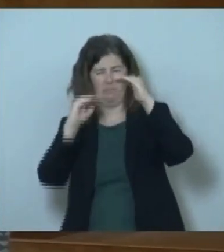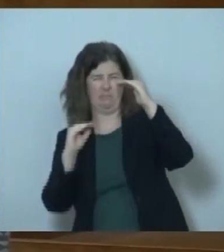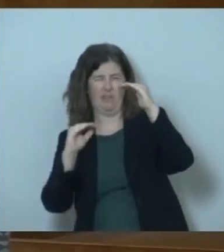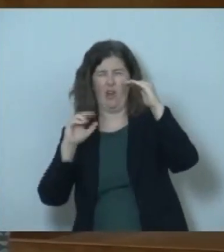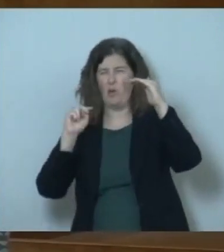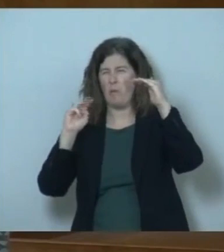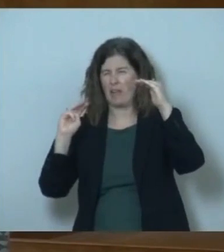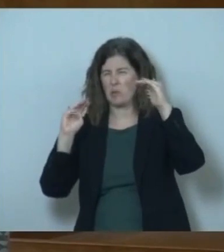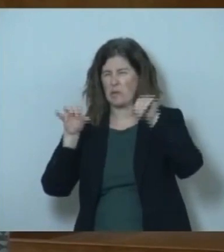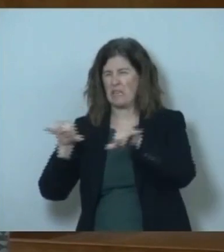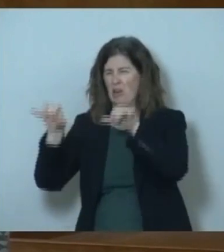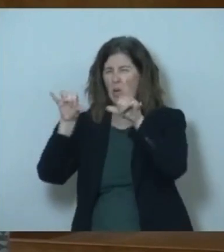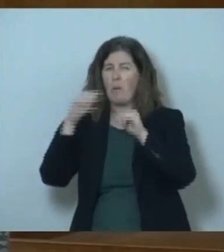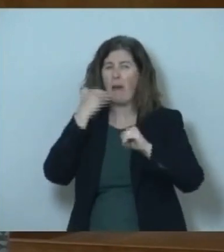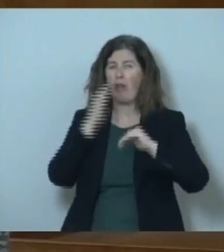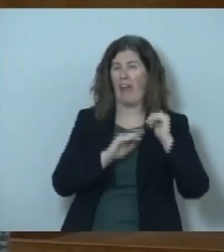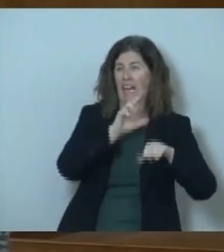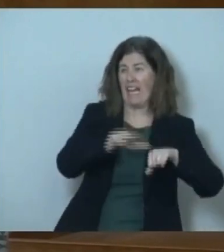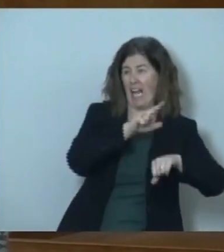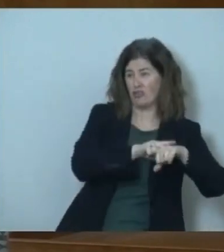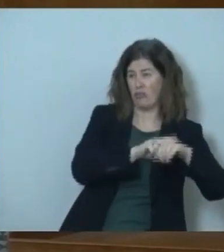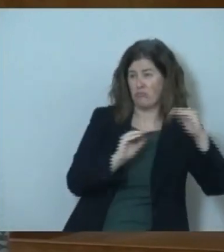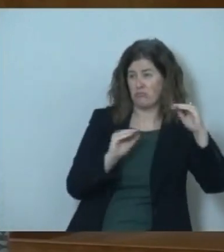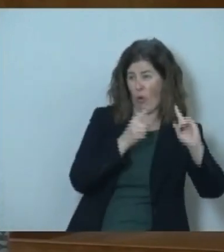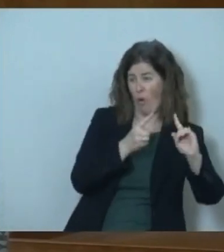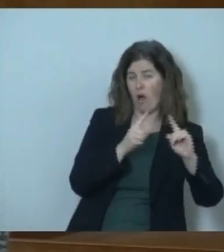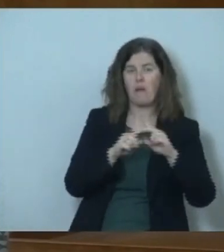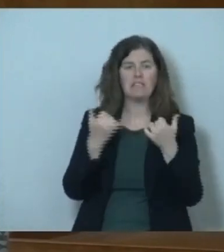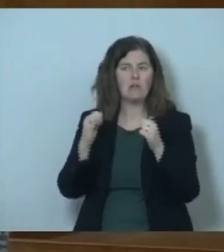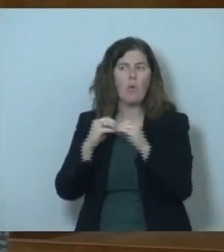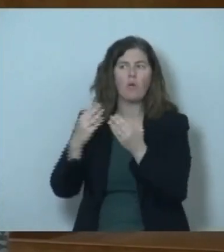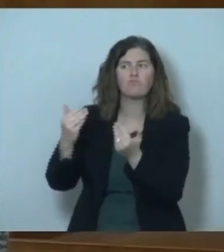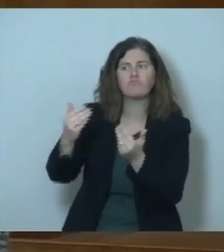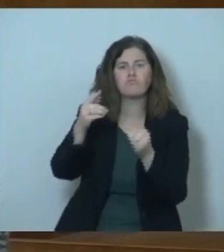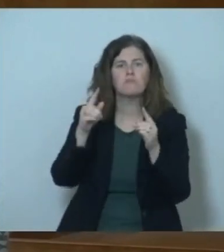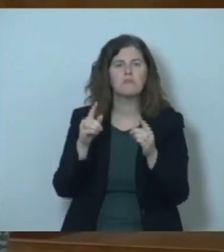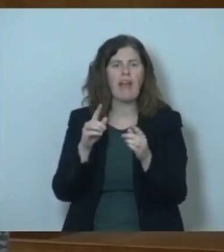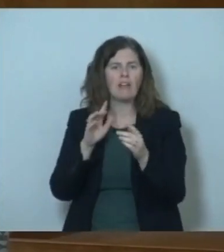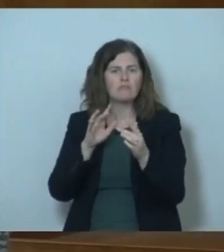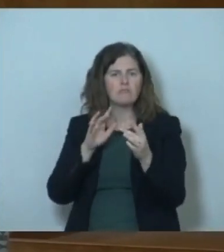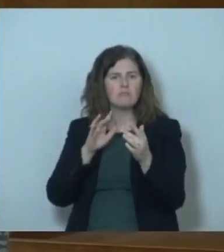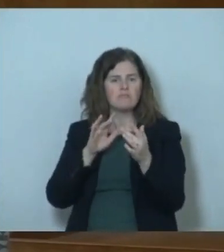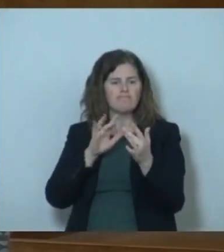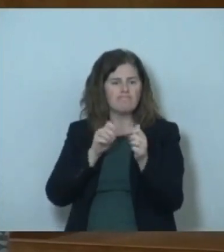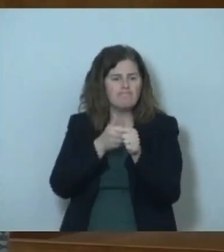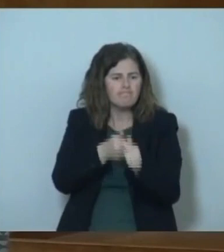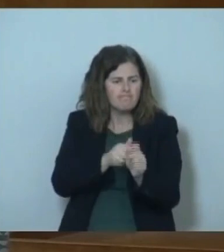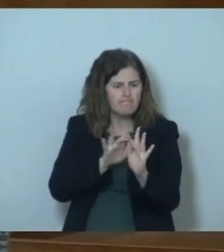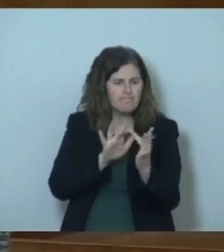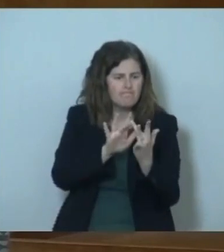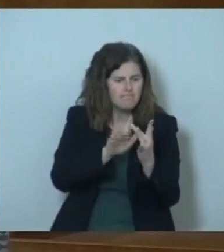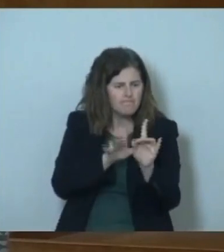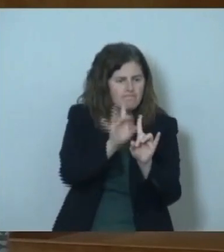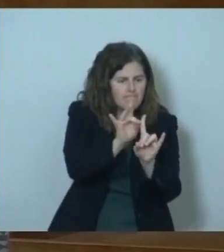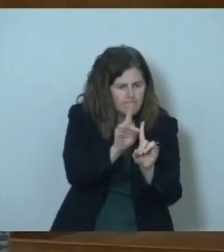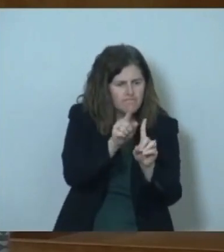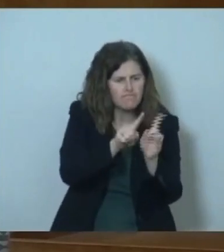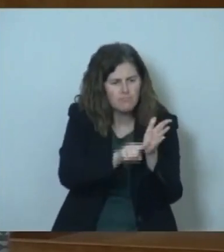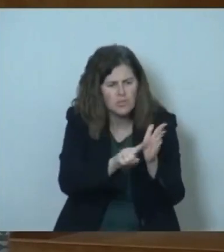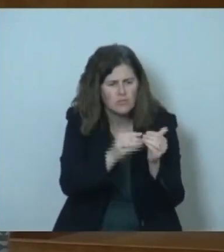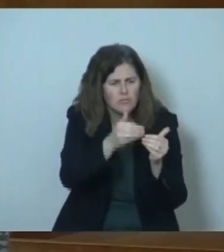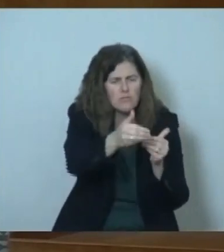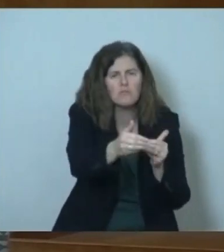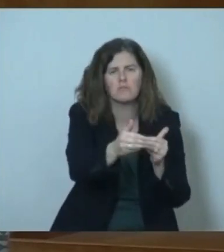Mexico standard, but we're getting there. Send us your swabs. Contact tracing is being automated, but we're very close to where we want to be there. And the